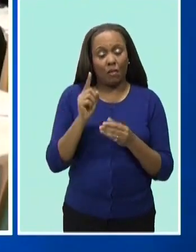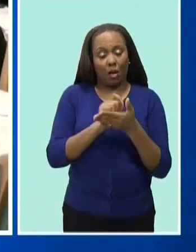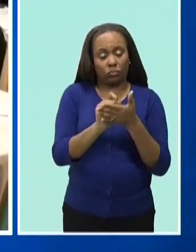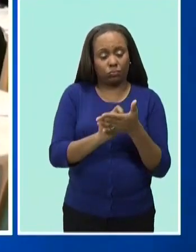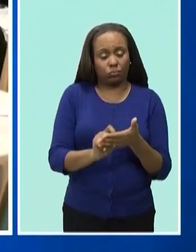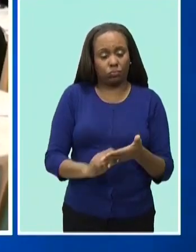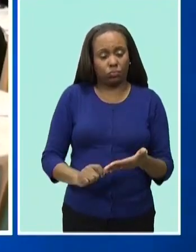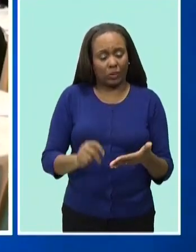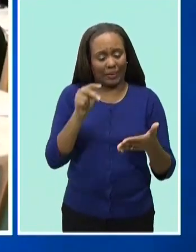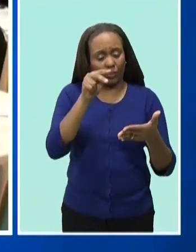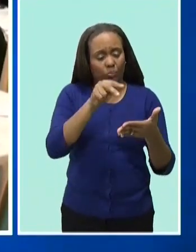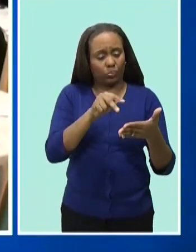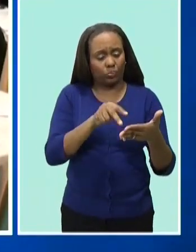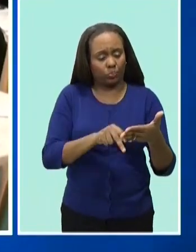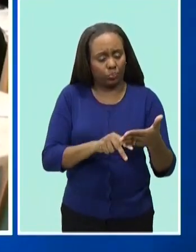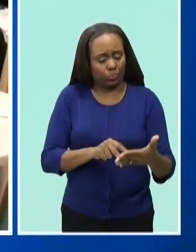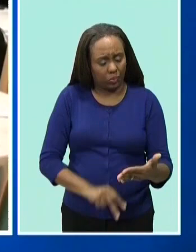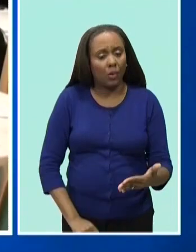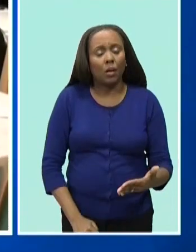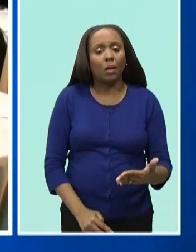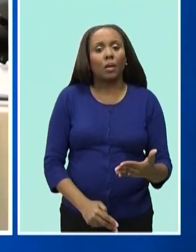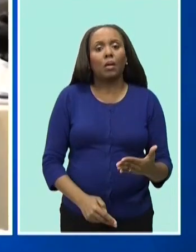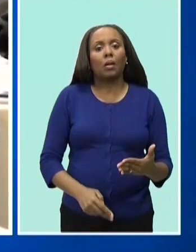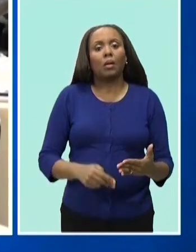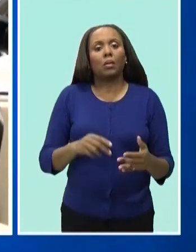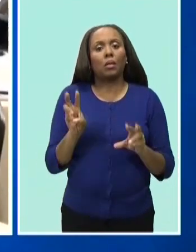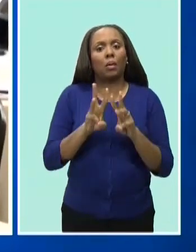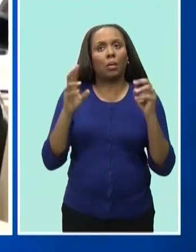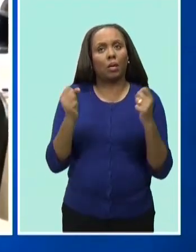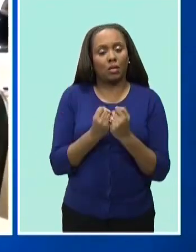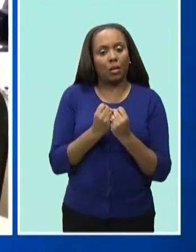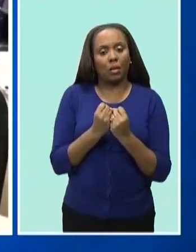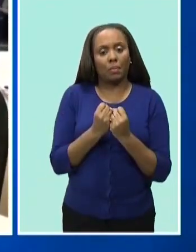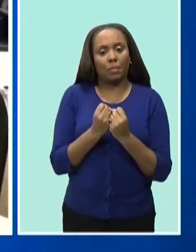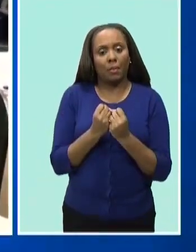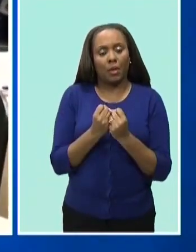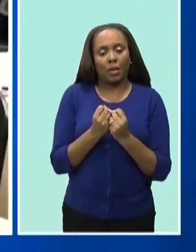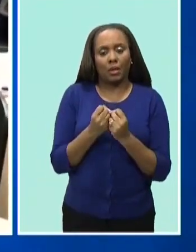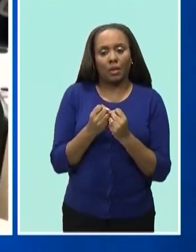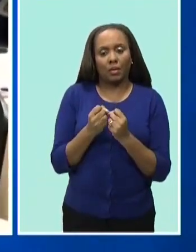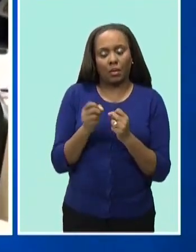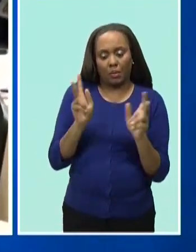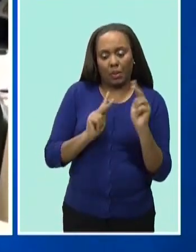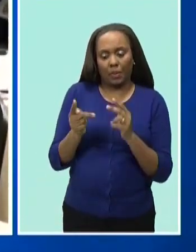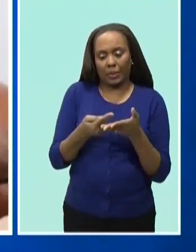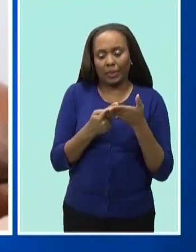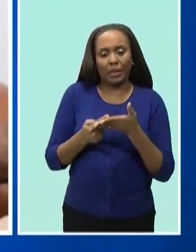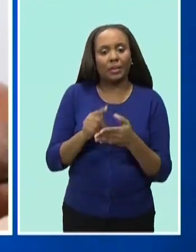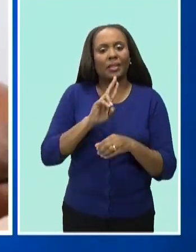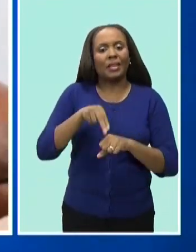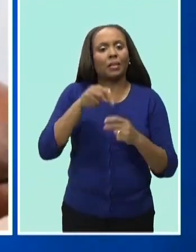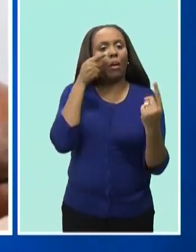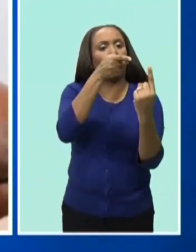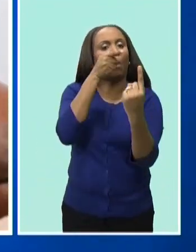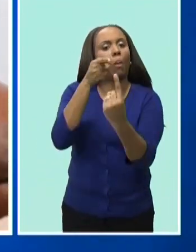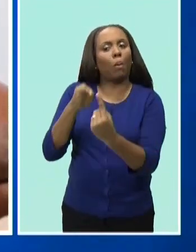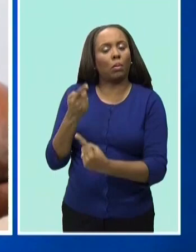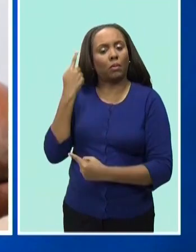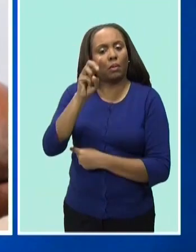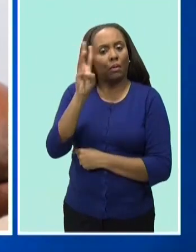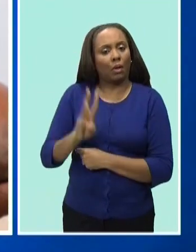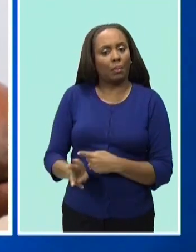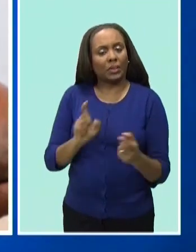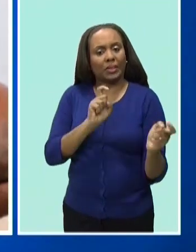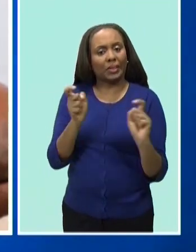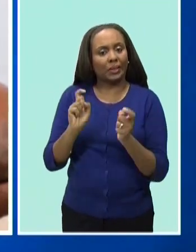from previous consultations. During the workshop, participants discussed the national goals for climate change. Project consultant Dr.